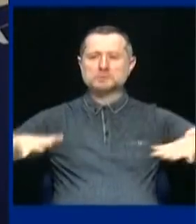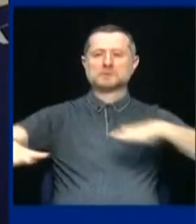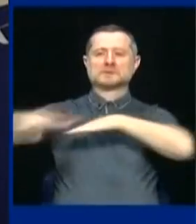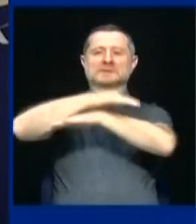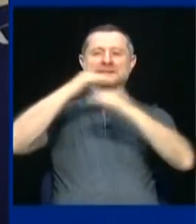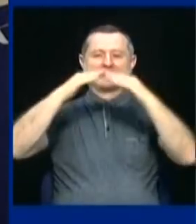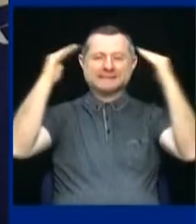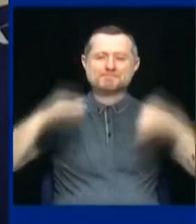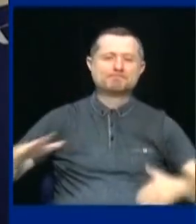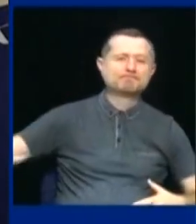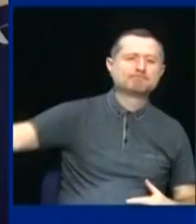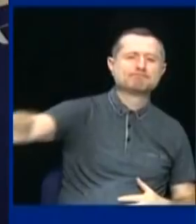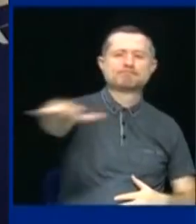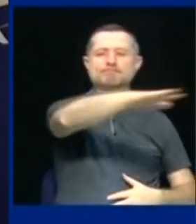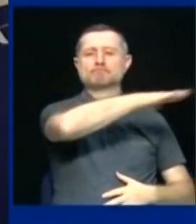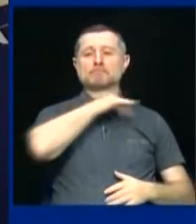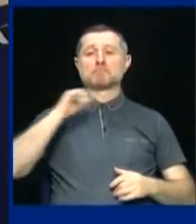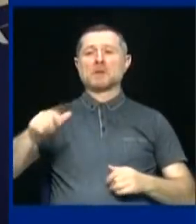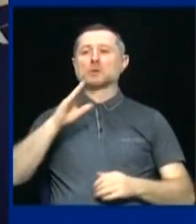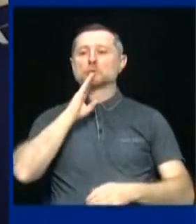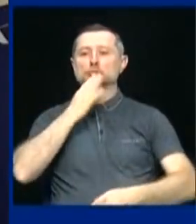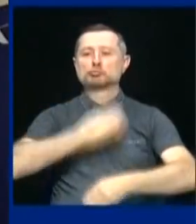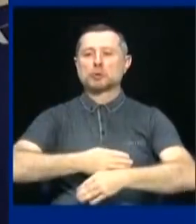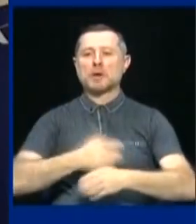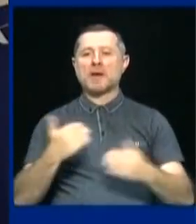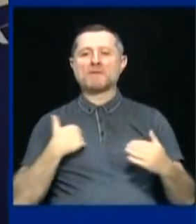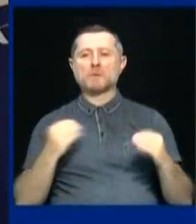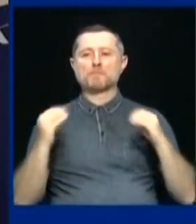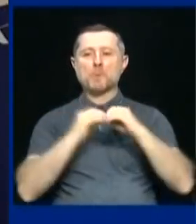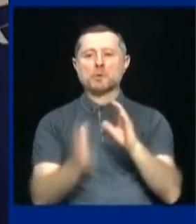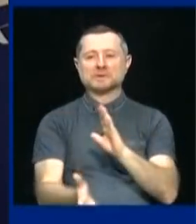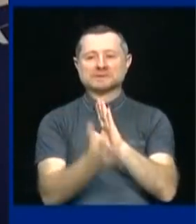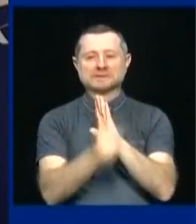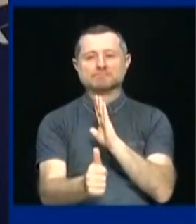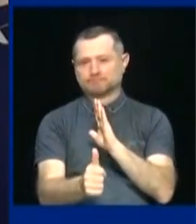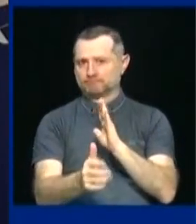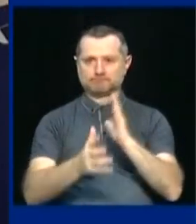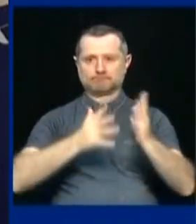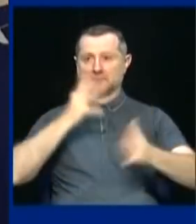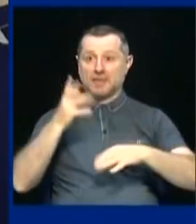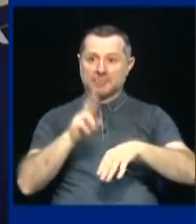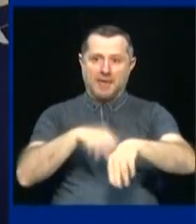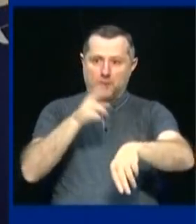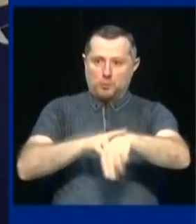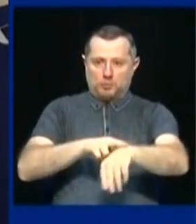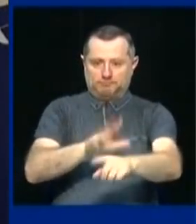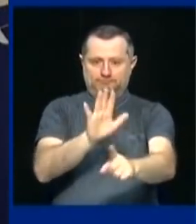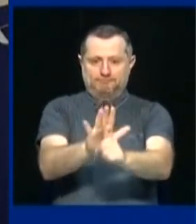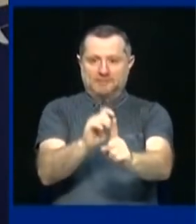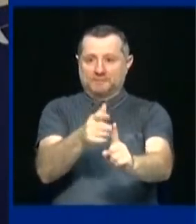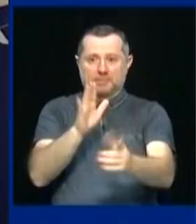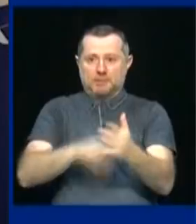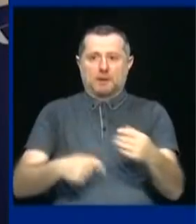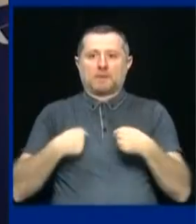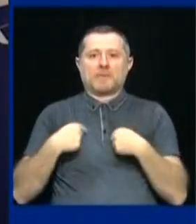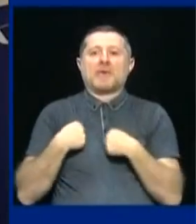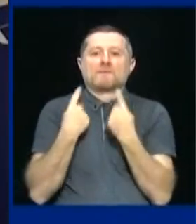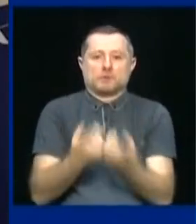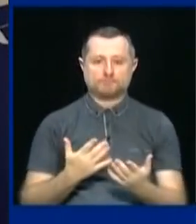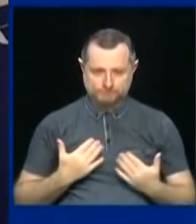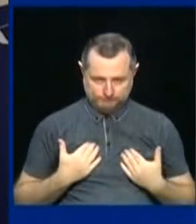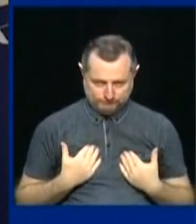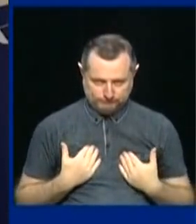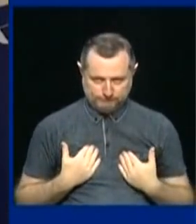have more talent and natural gifts than I ever had. I want to make sure that